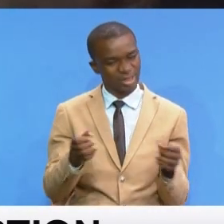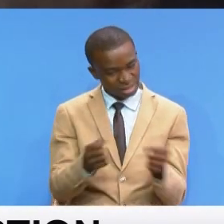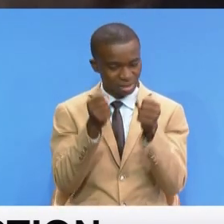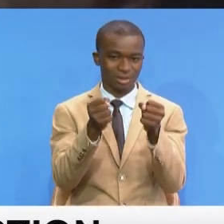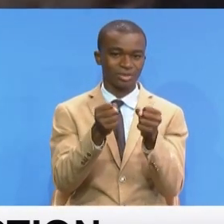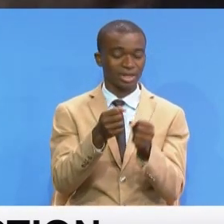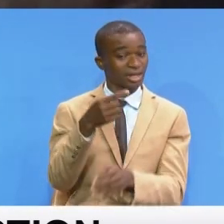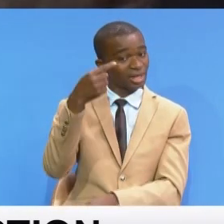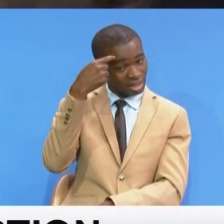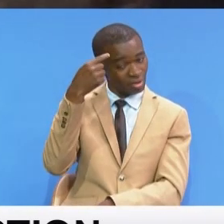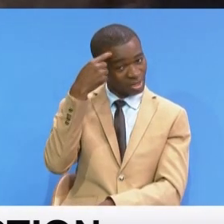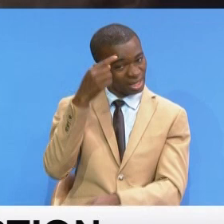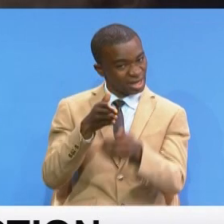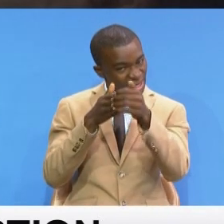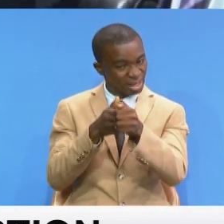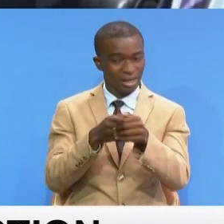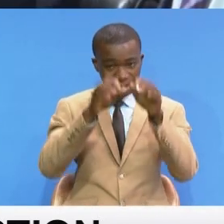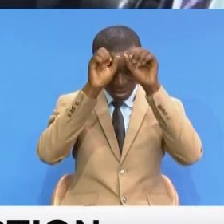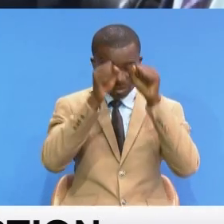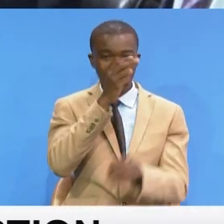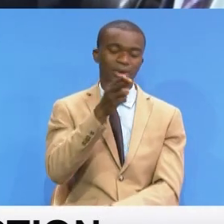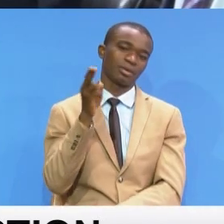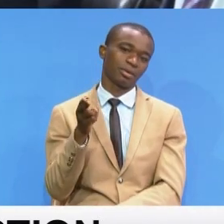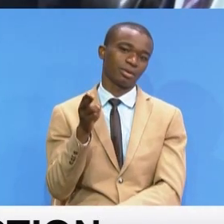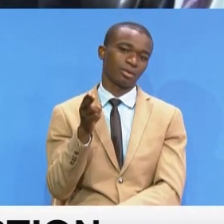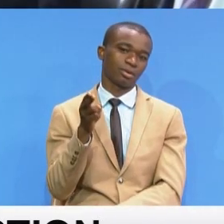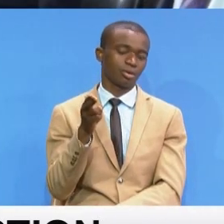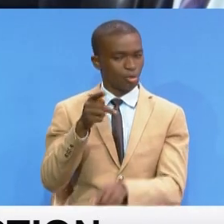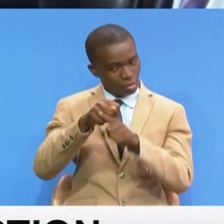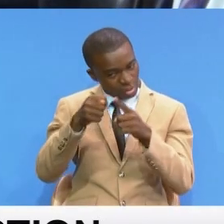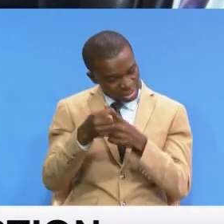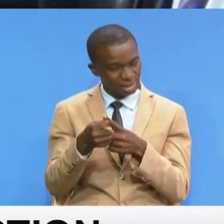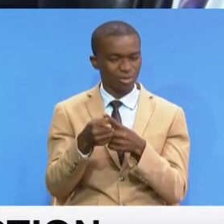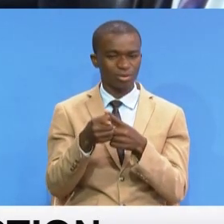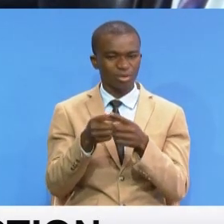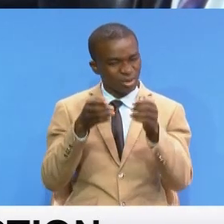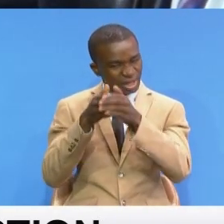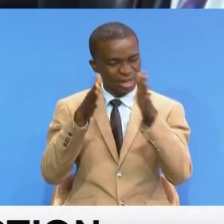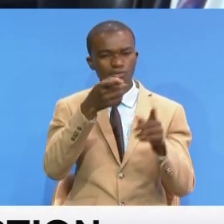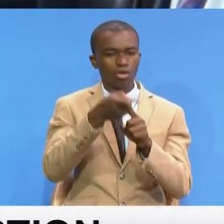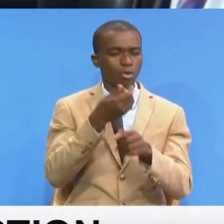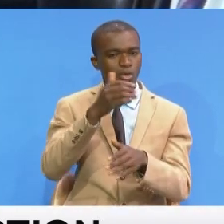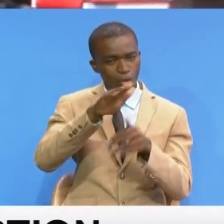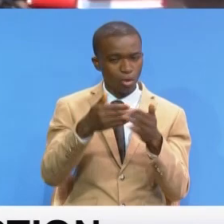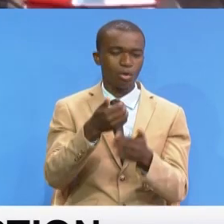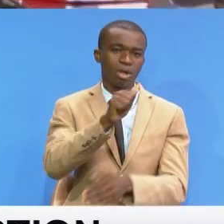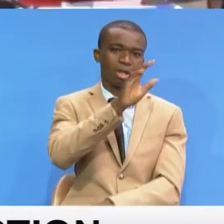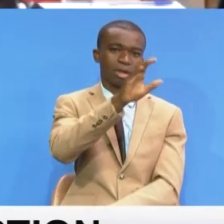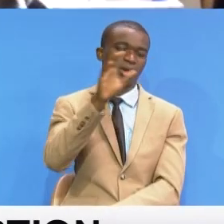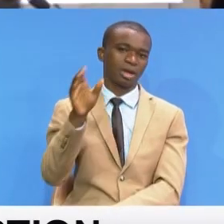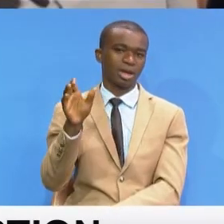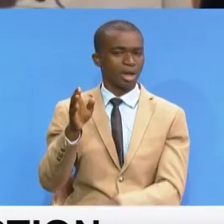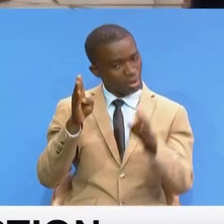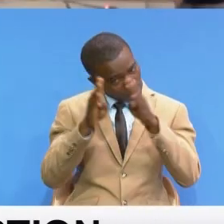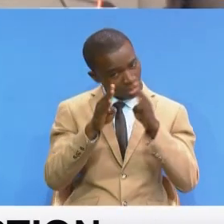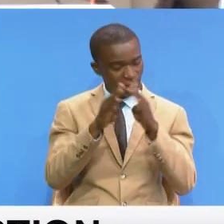the leadership of President Hakainde Hichilema, invited 50 traditional leaders from across the 10 provinces of Zambia for a dialogue meeting where